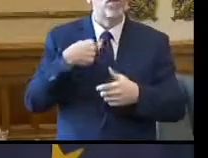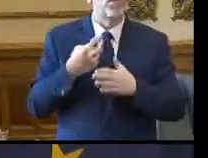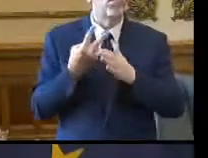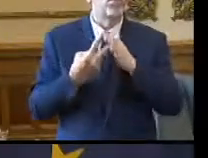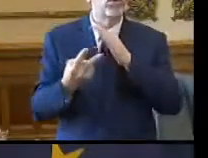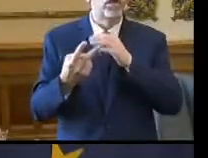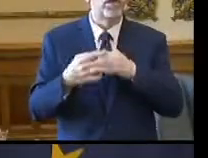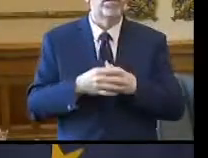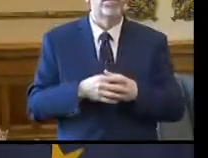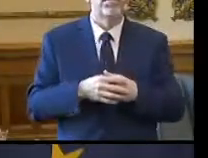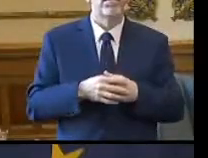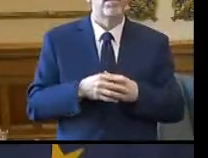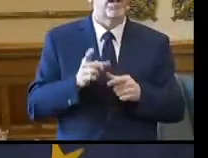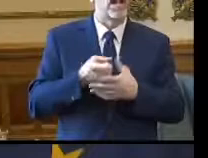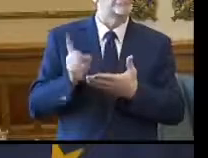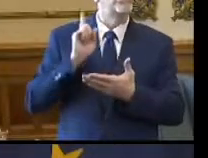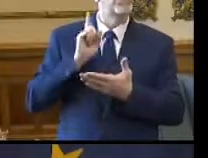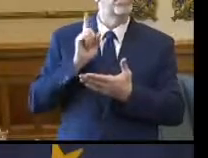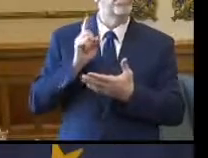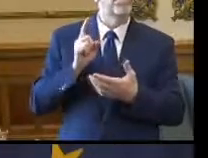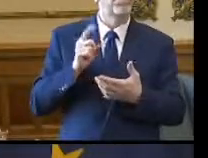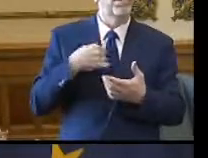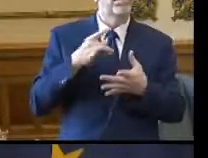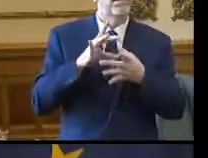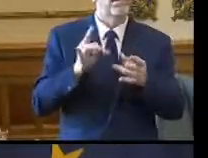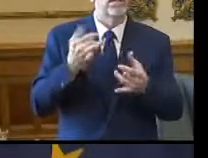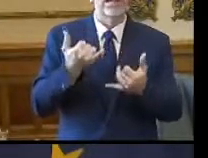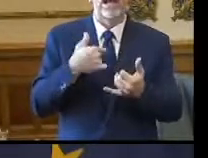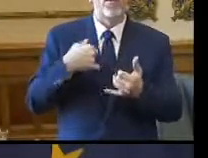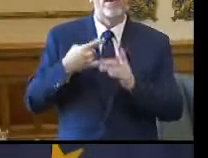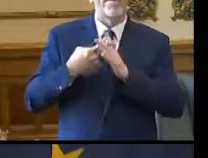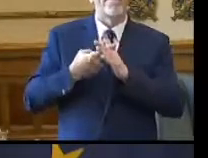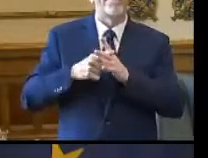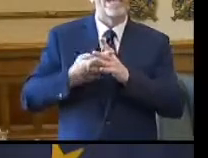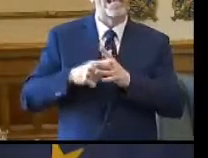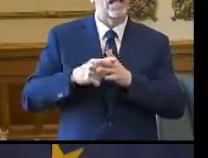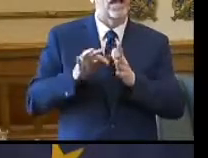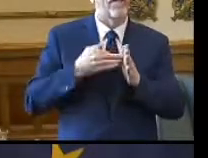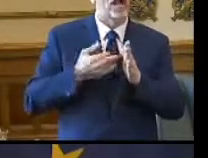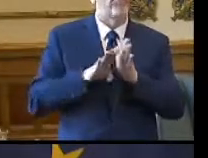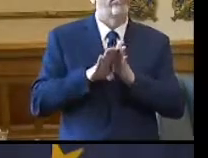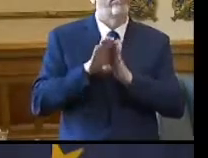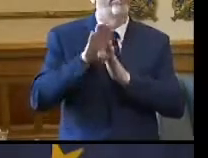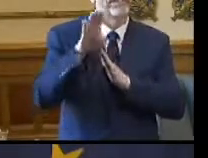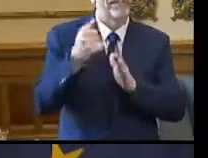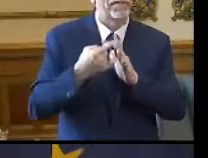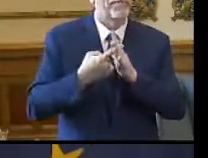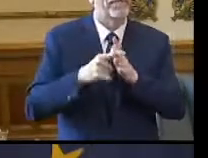cranecu.org. As I said last week, this coronavirus special report starts now.